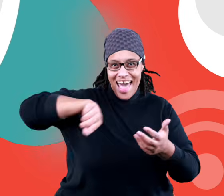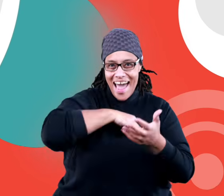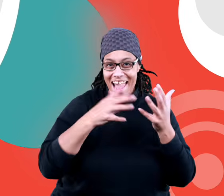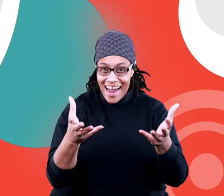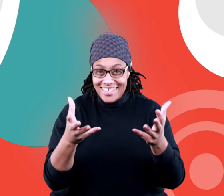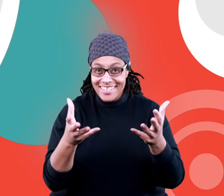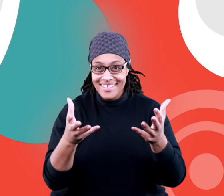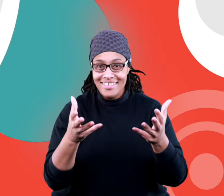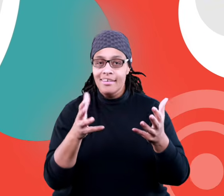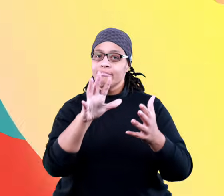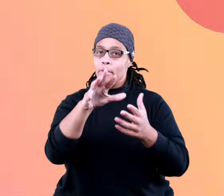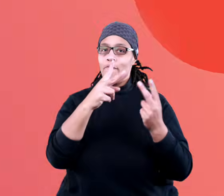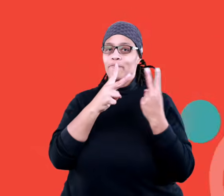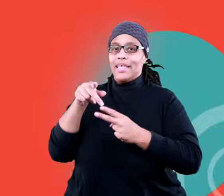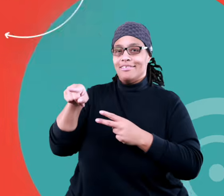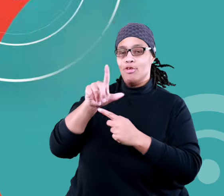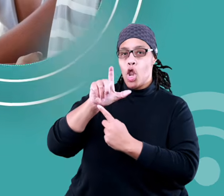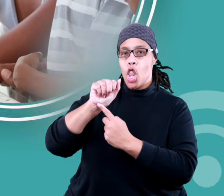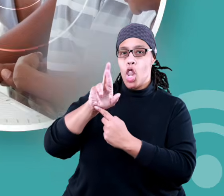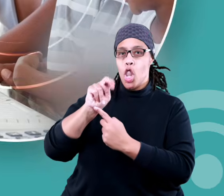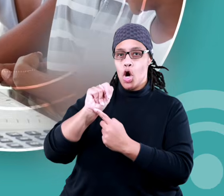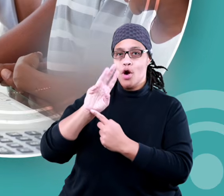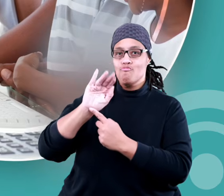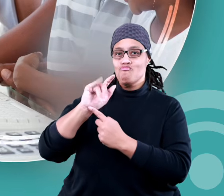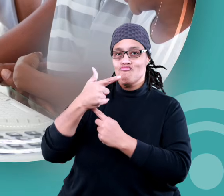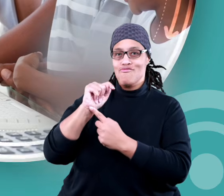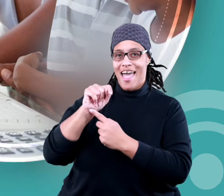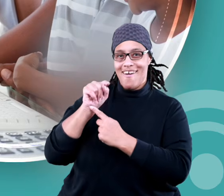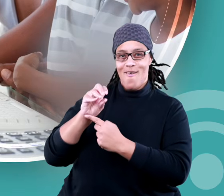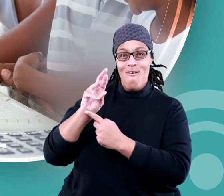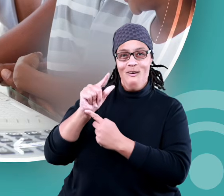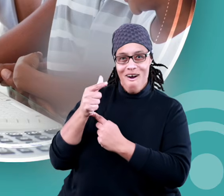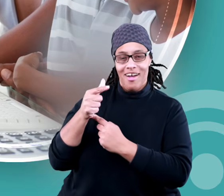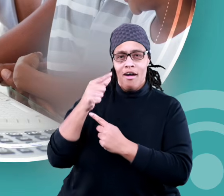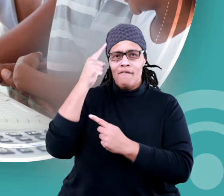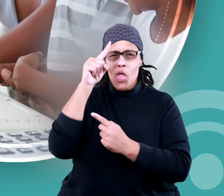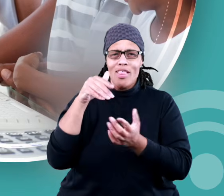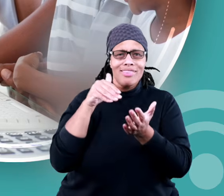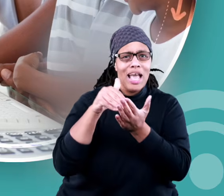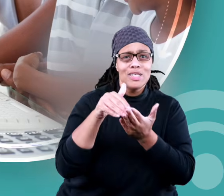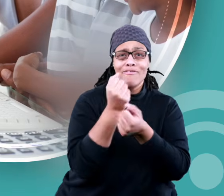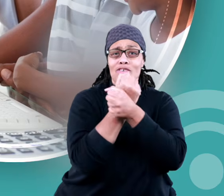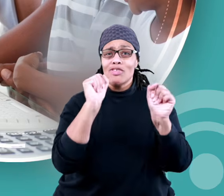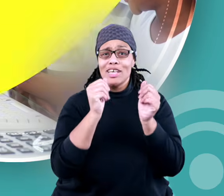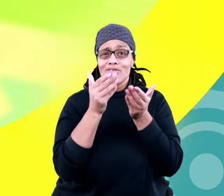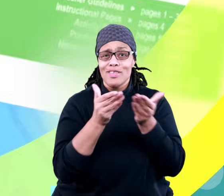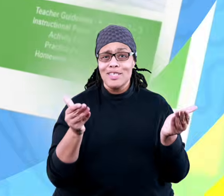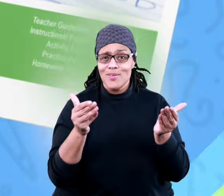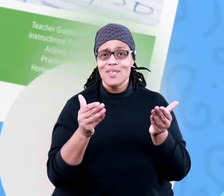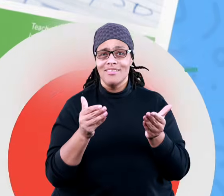us. Visit us at learnbright.org for thousands of free